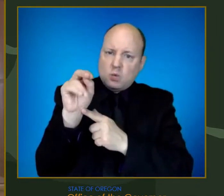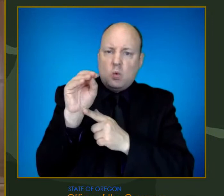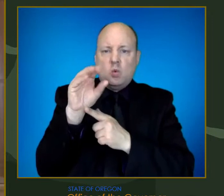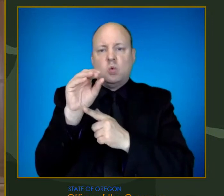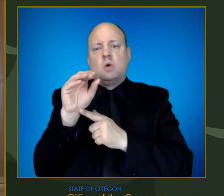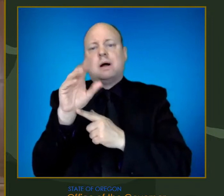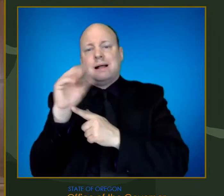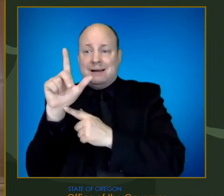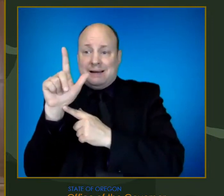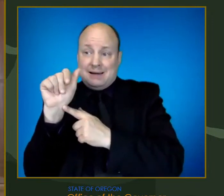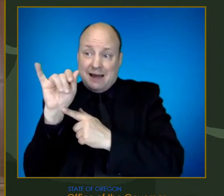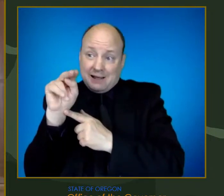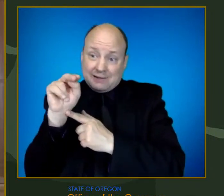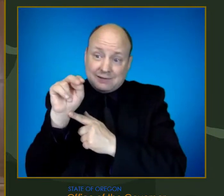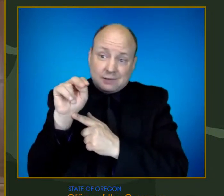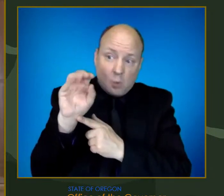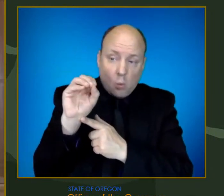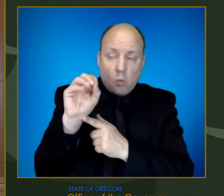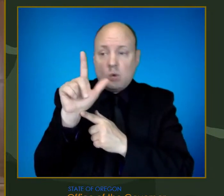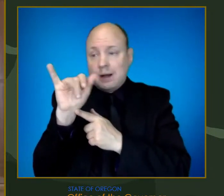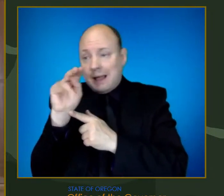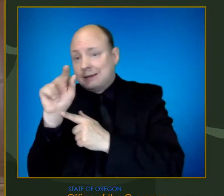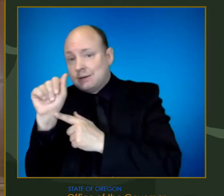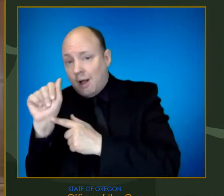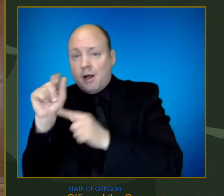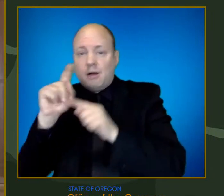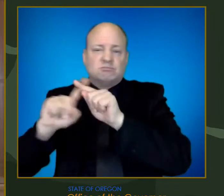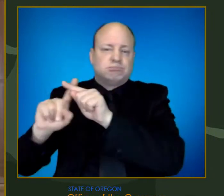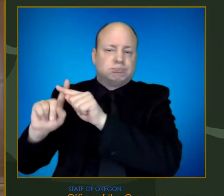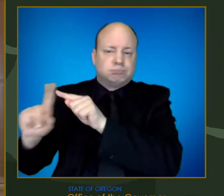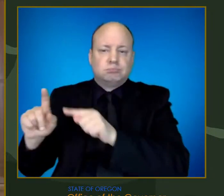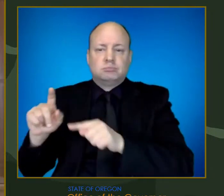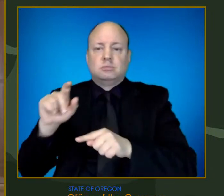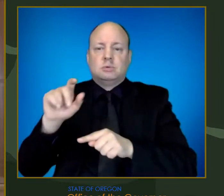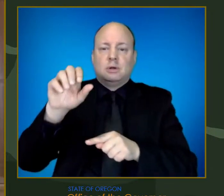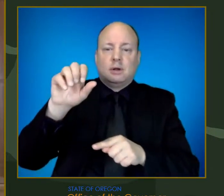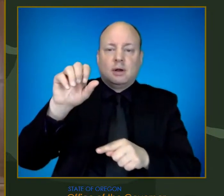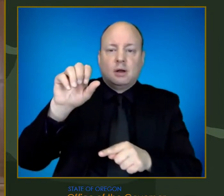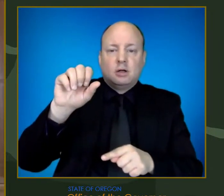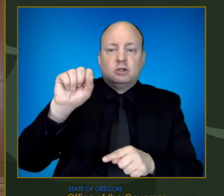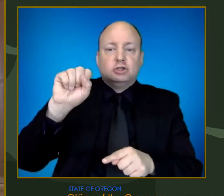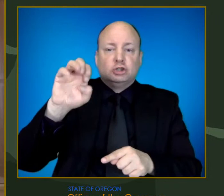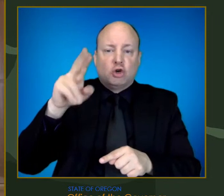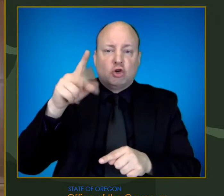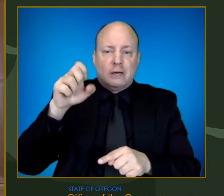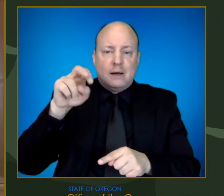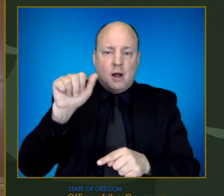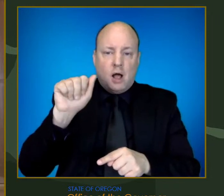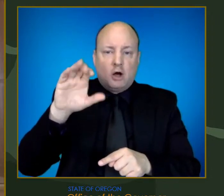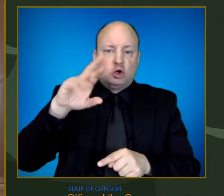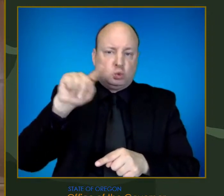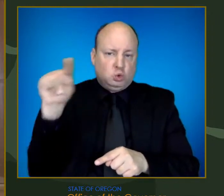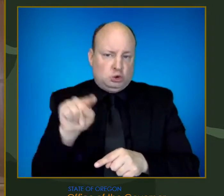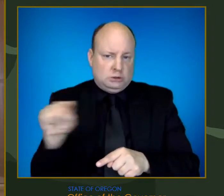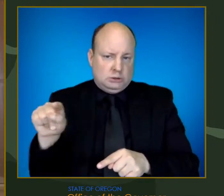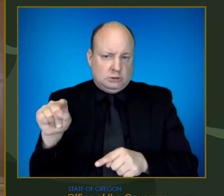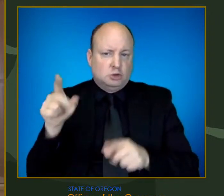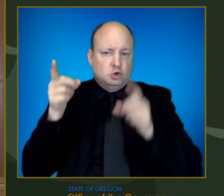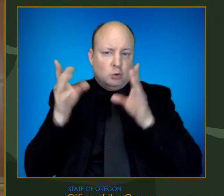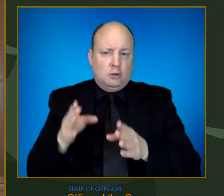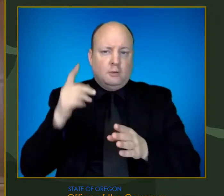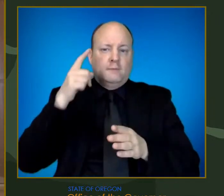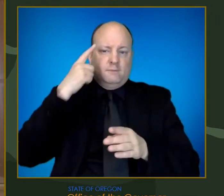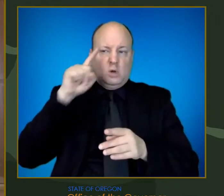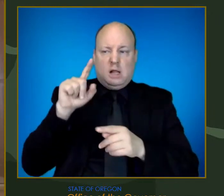Serena Cruz, the director of the Virginia Garcia Foundation, reached out to us a handful of weeks ago